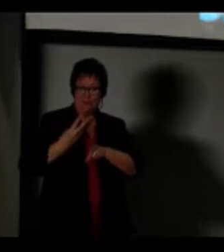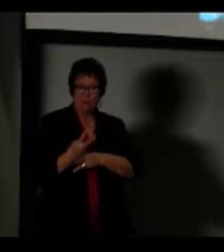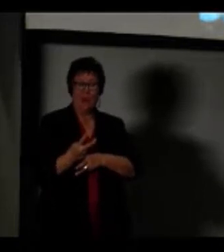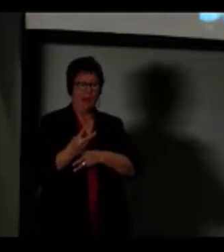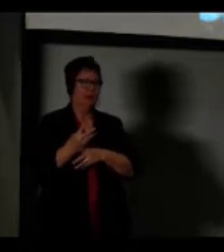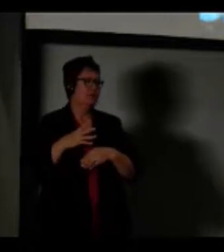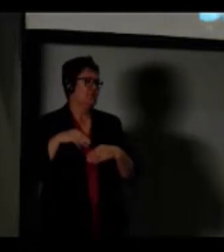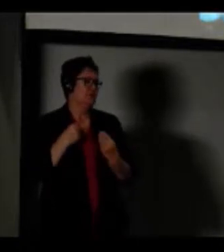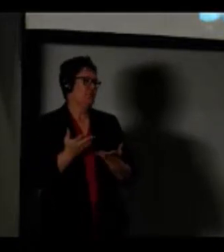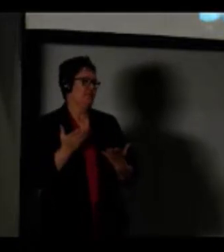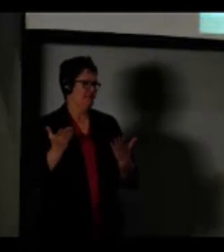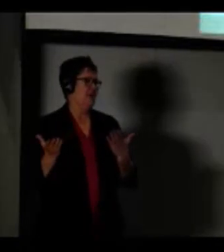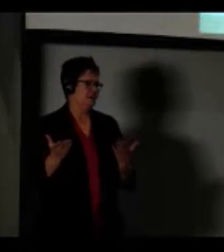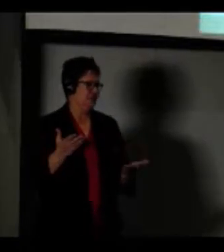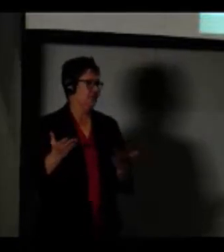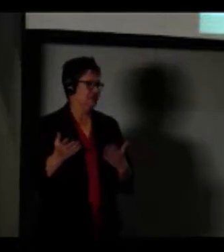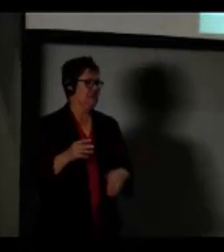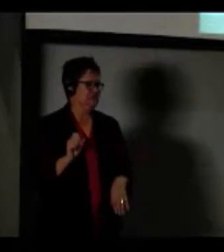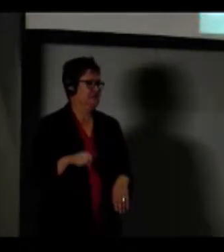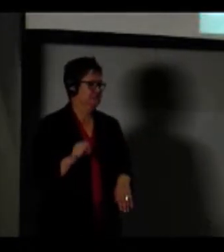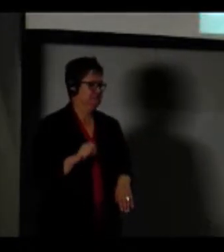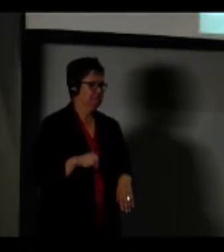do provide a service.